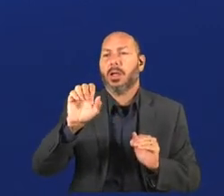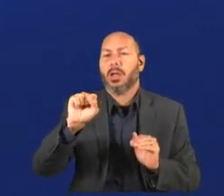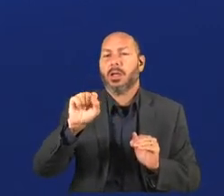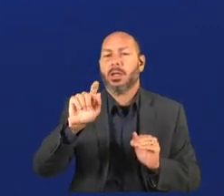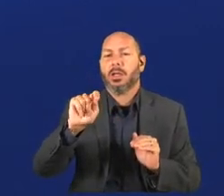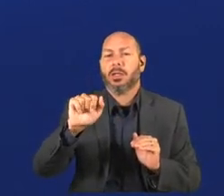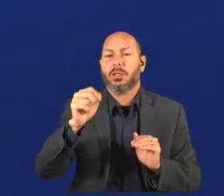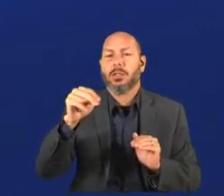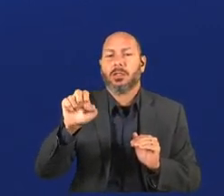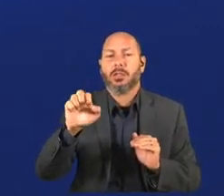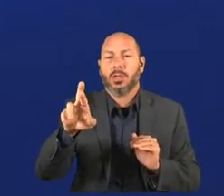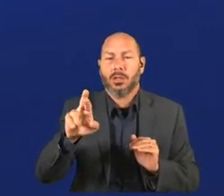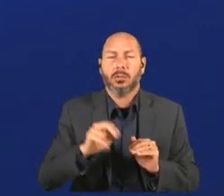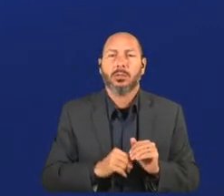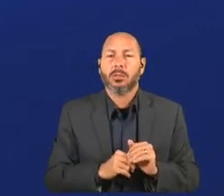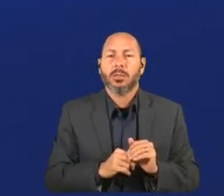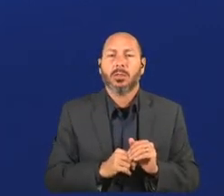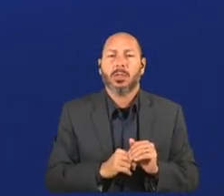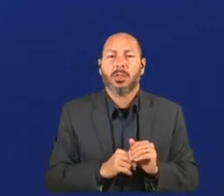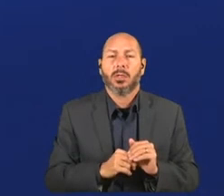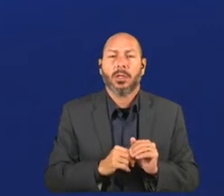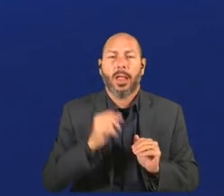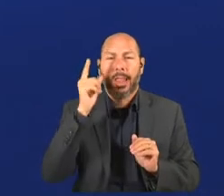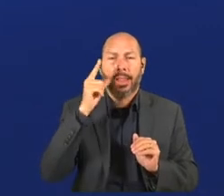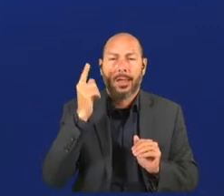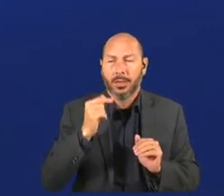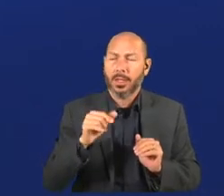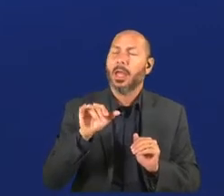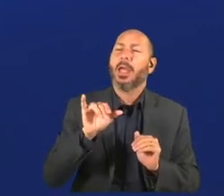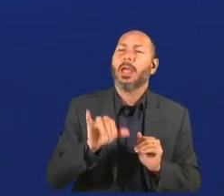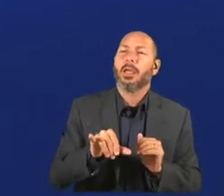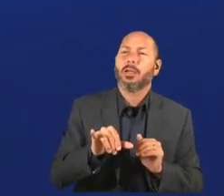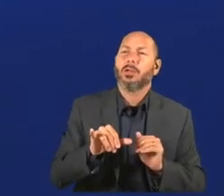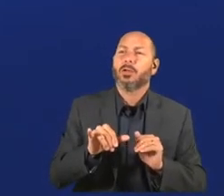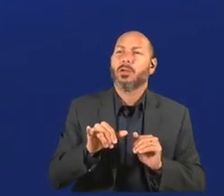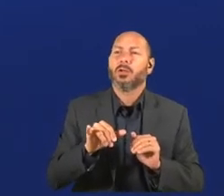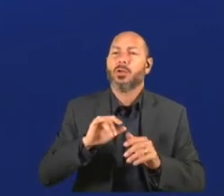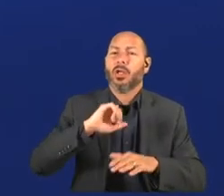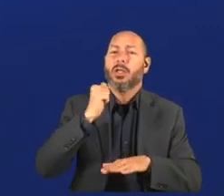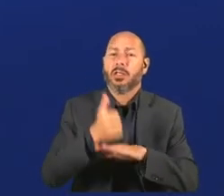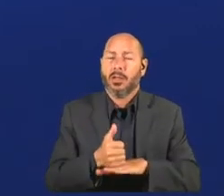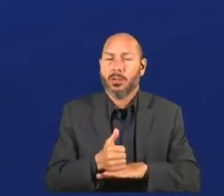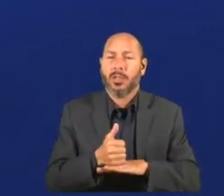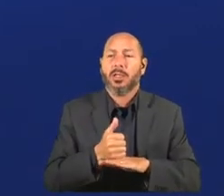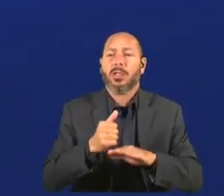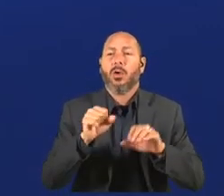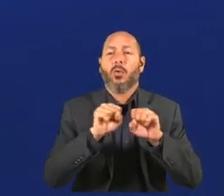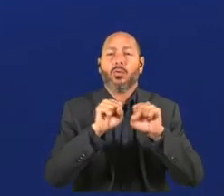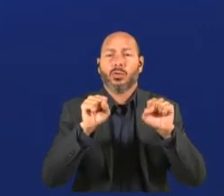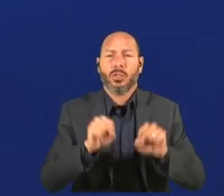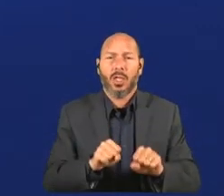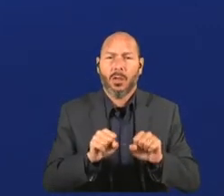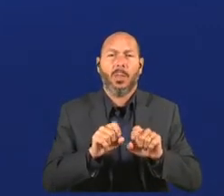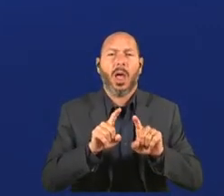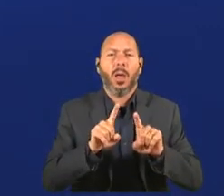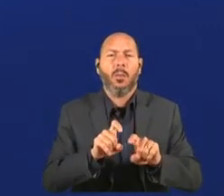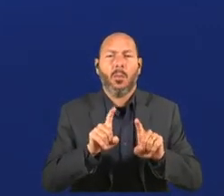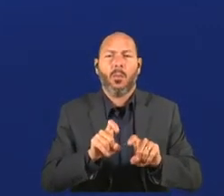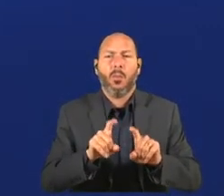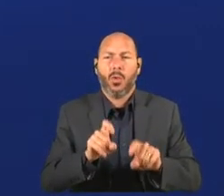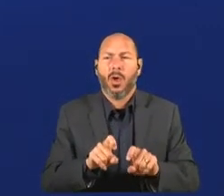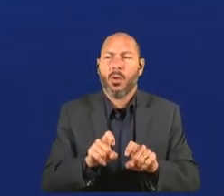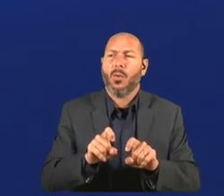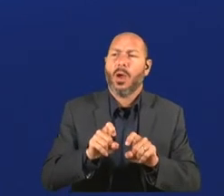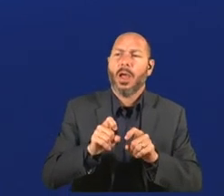and Services Administration to develop a pilot project which uses telehealth in the mountains in the area of